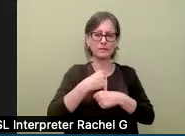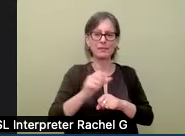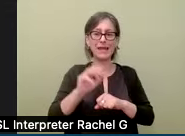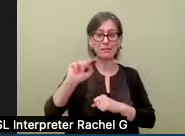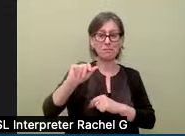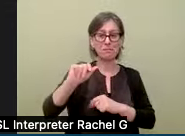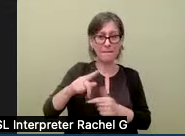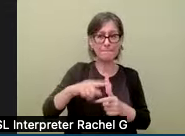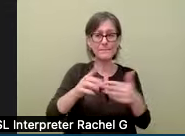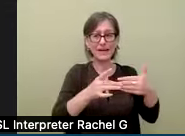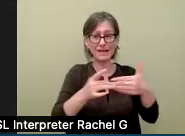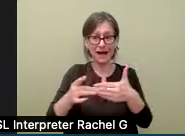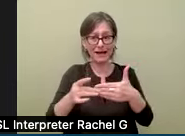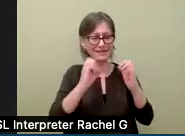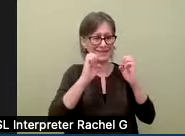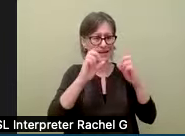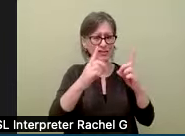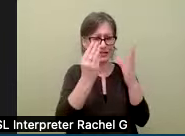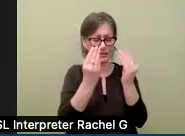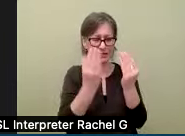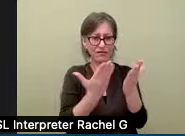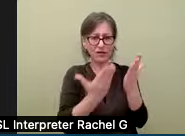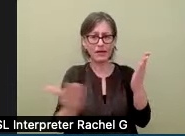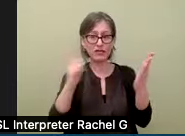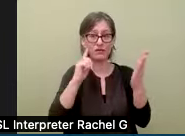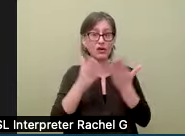maps, guidance, and educational material for the general